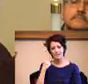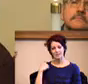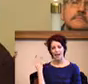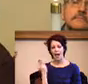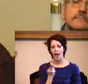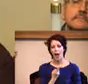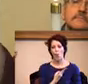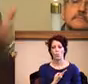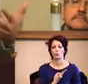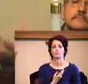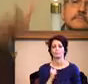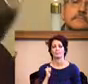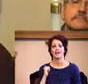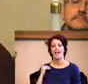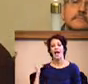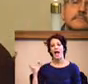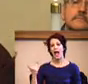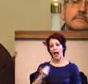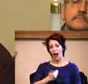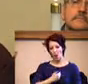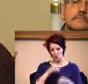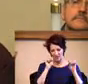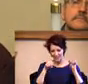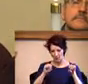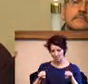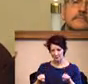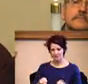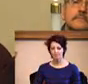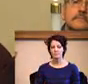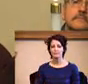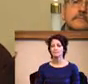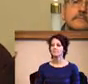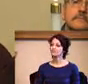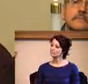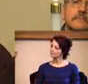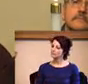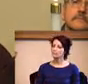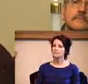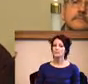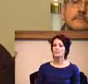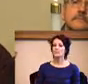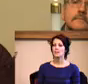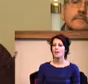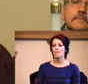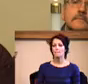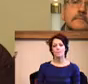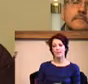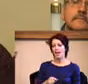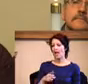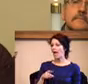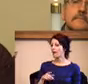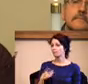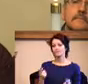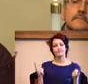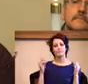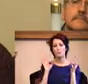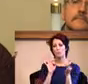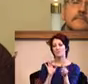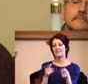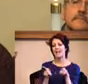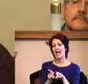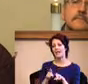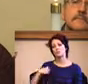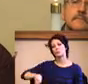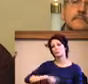capabilities and just uses who we are just as we are Without One Plea and so it is this